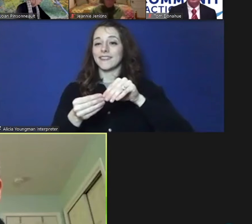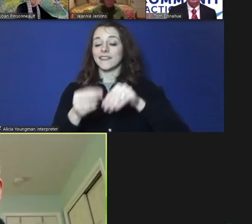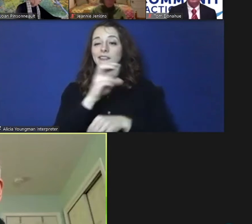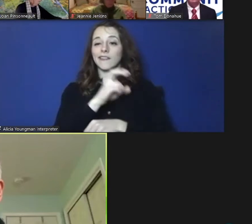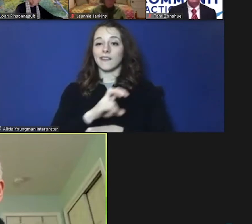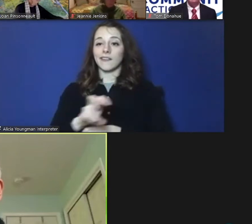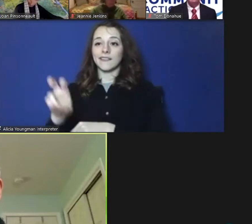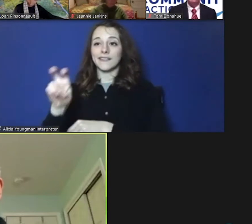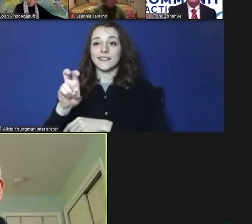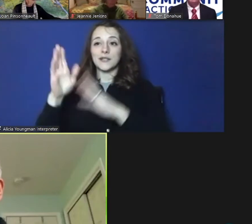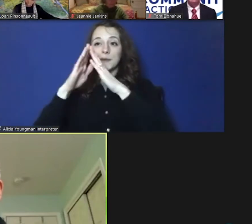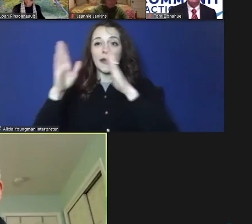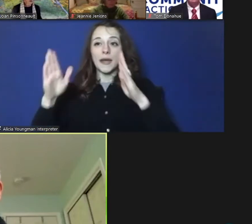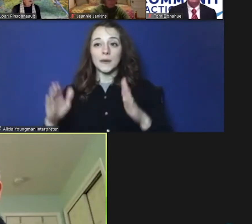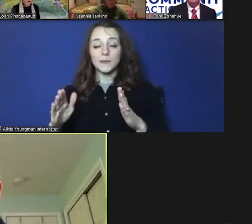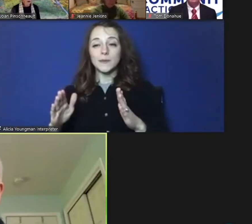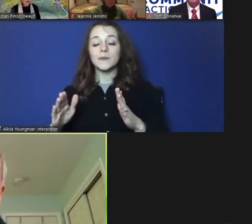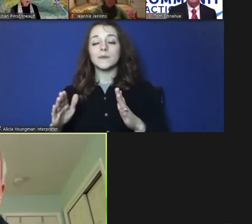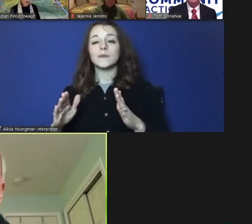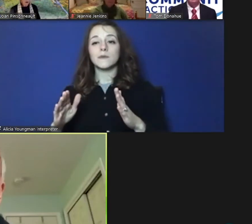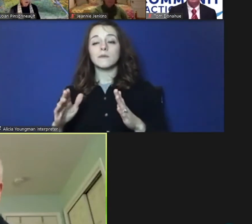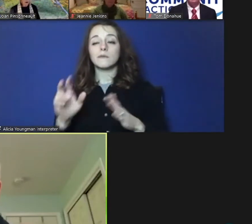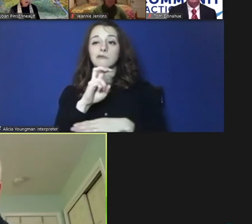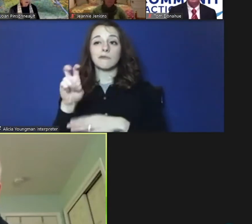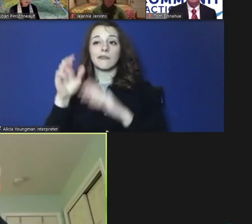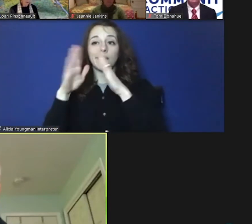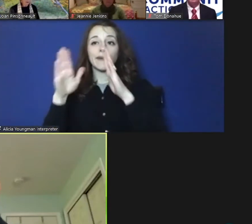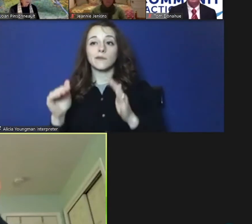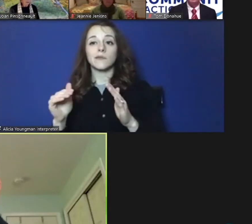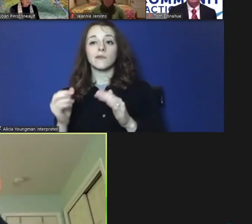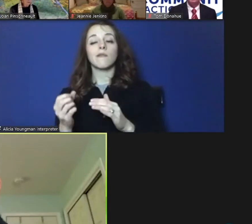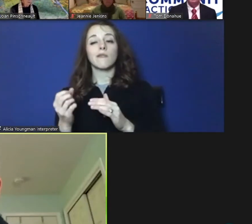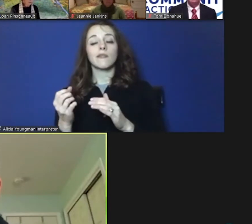transitional housing to